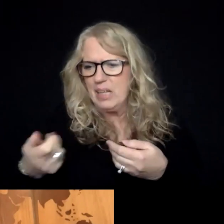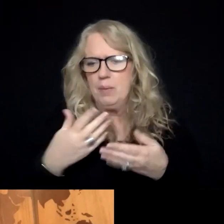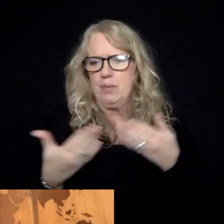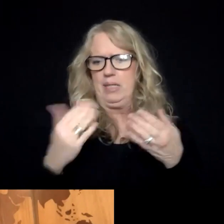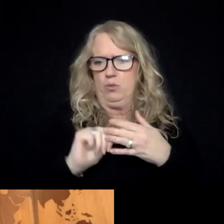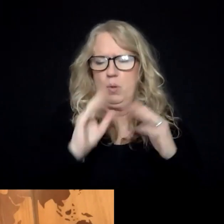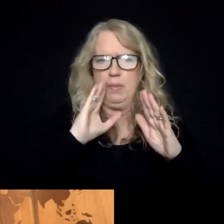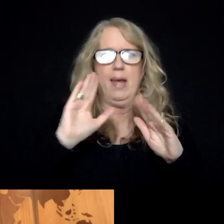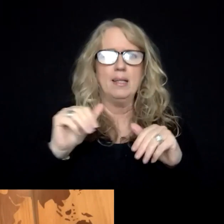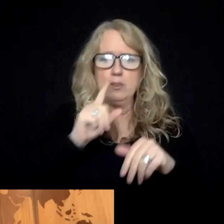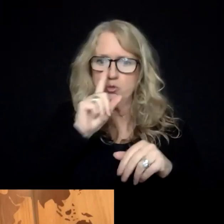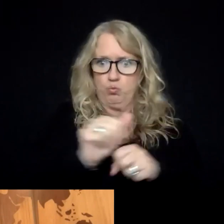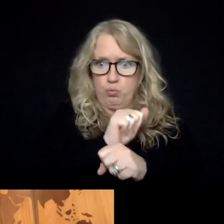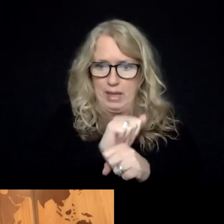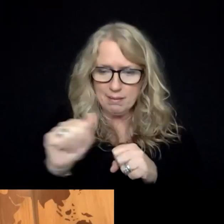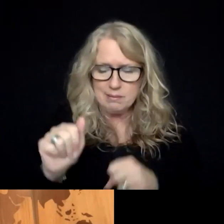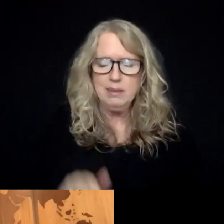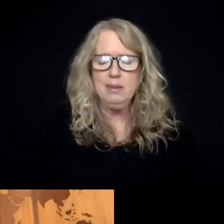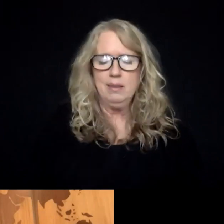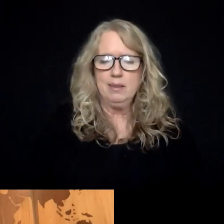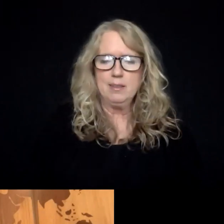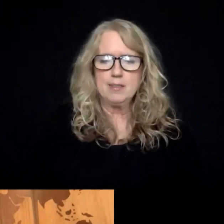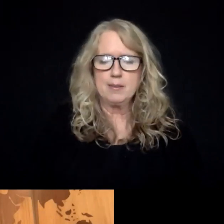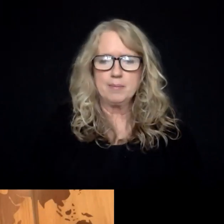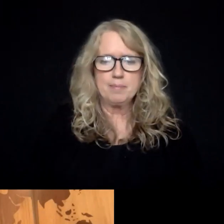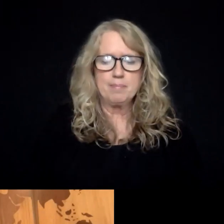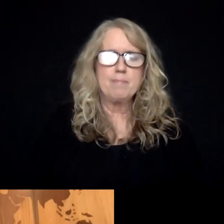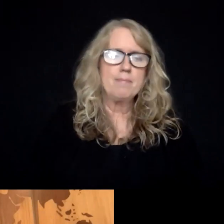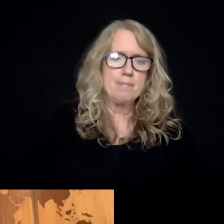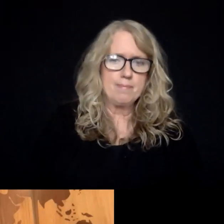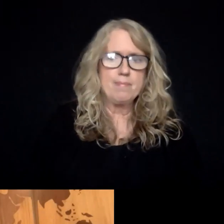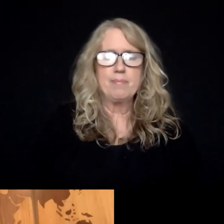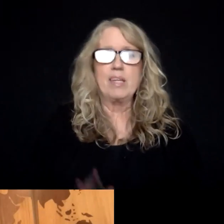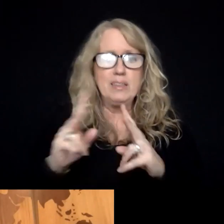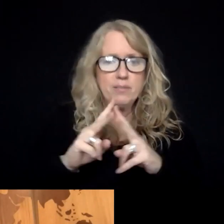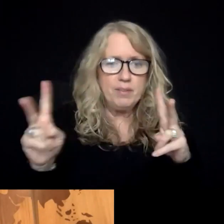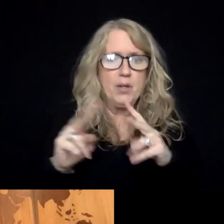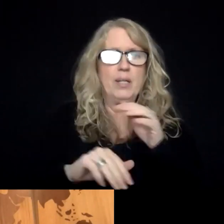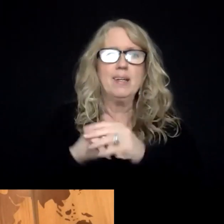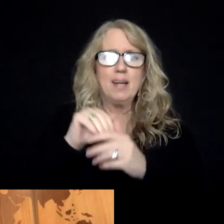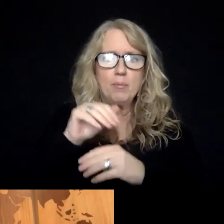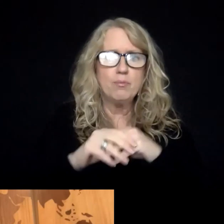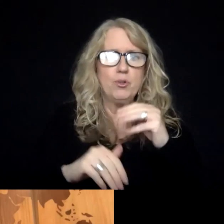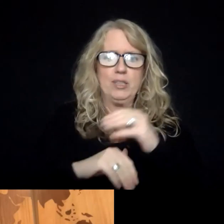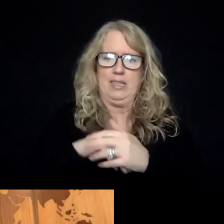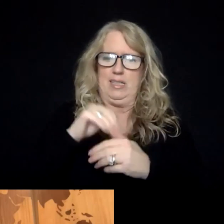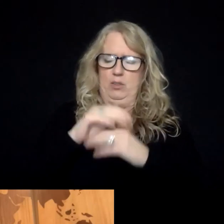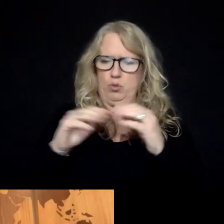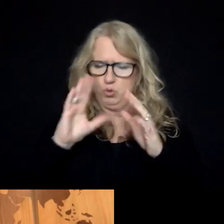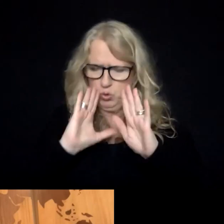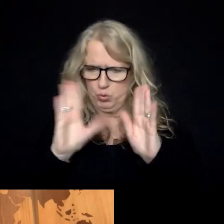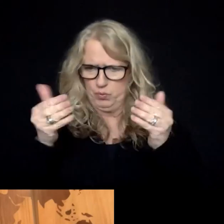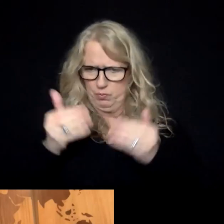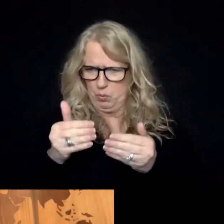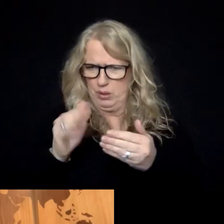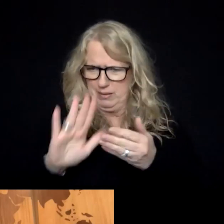out to be reality. And it's very comforting then to just stay within that sliver, because